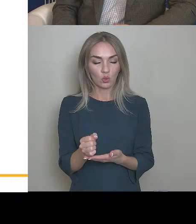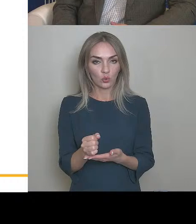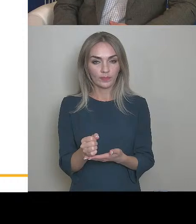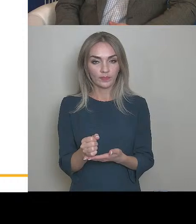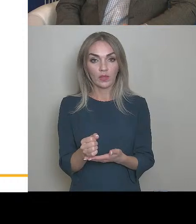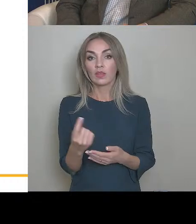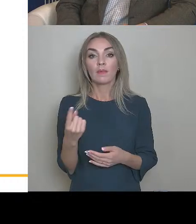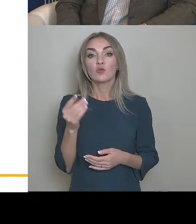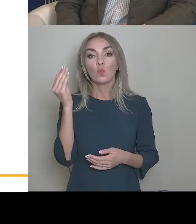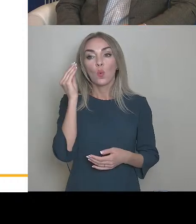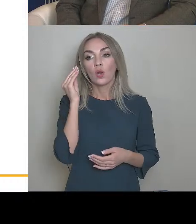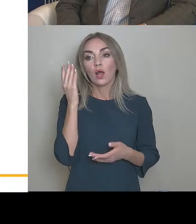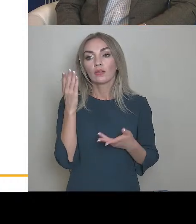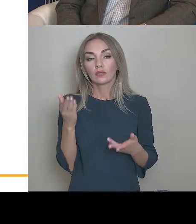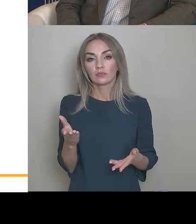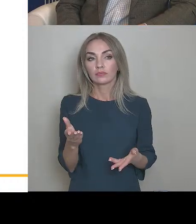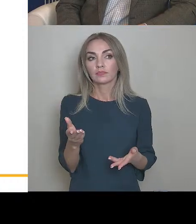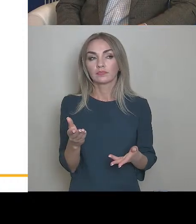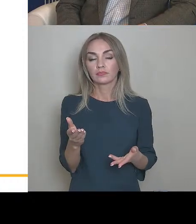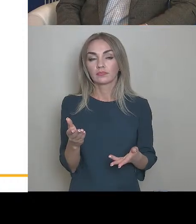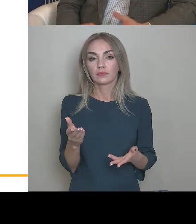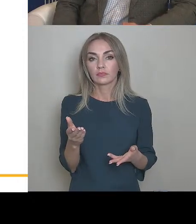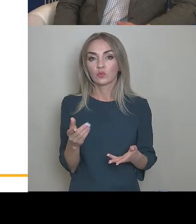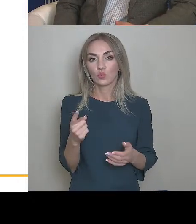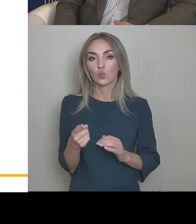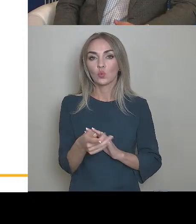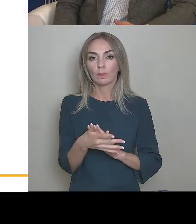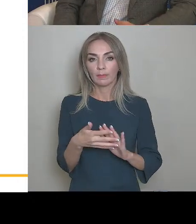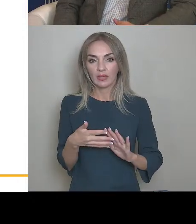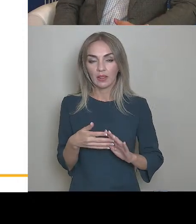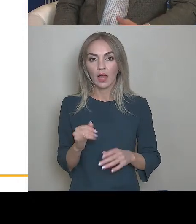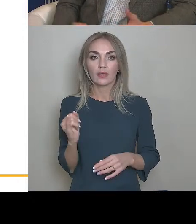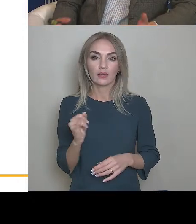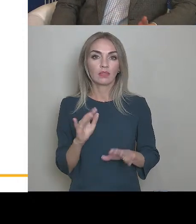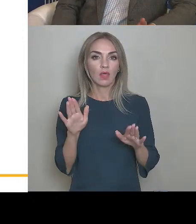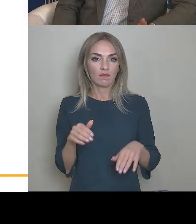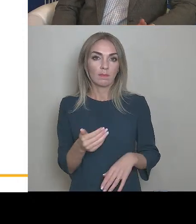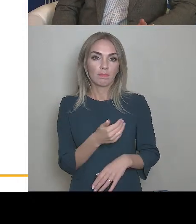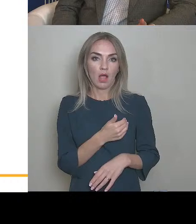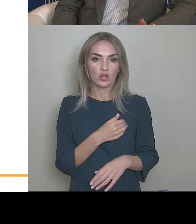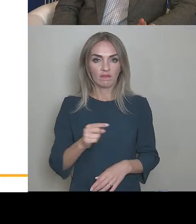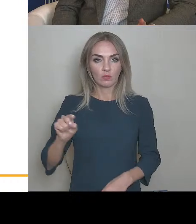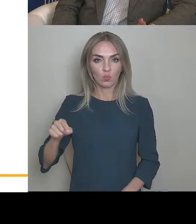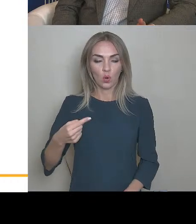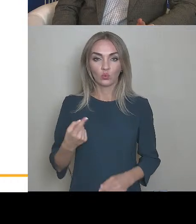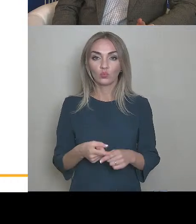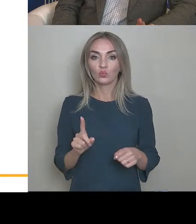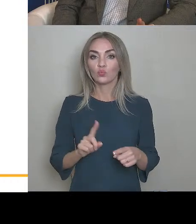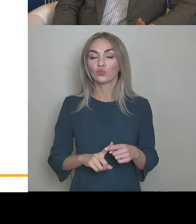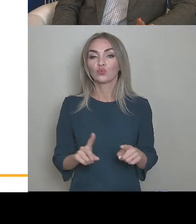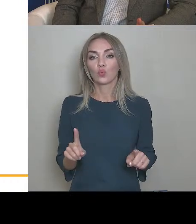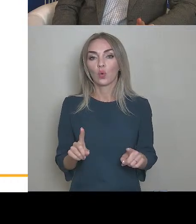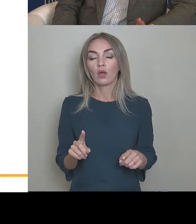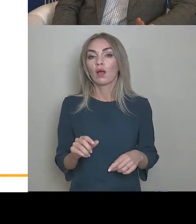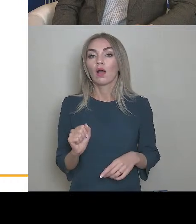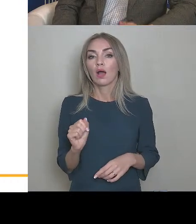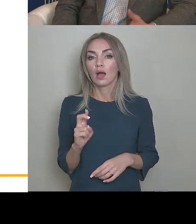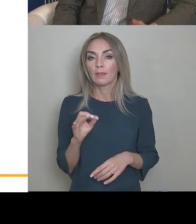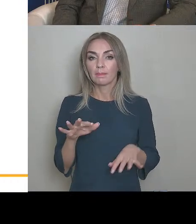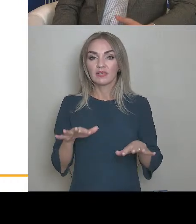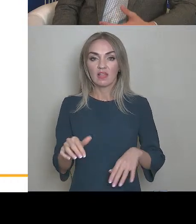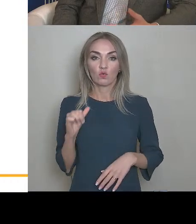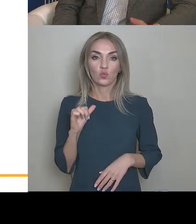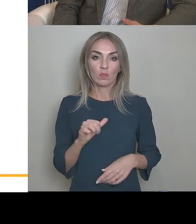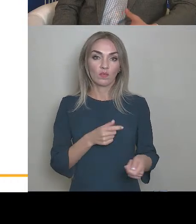at the question like if the person should be physically residing in the community to be entitled to run. So